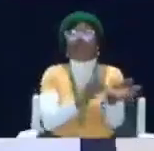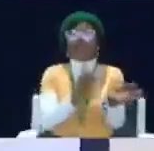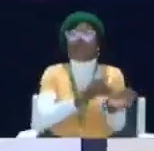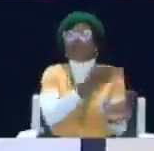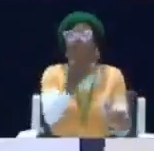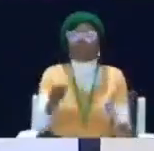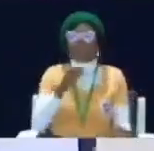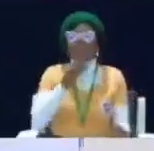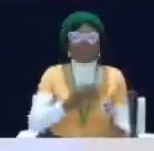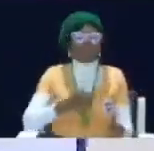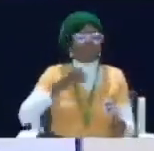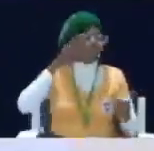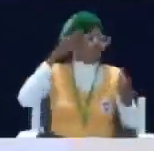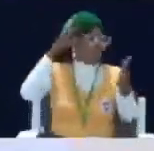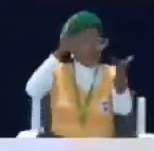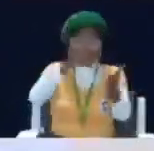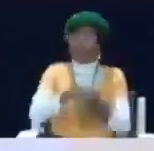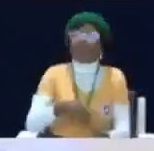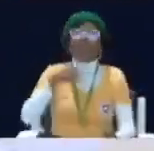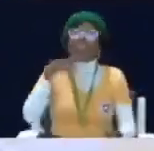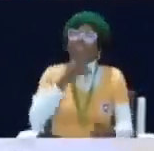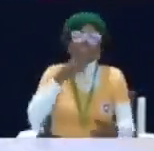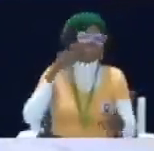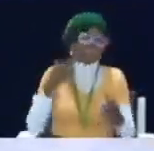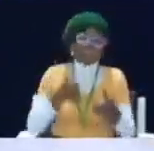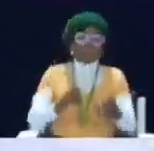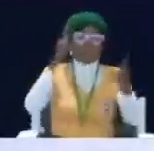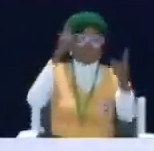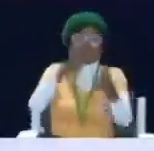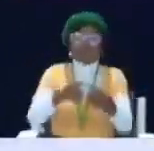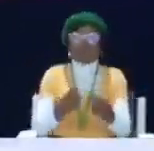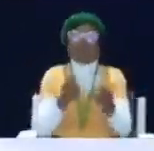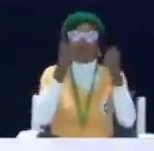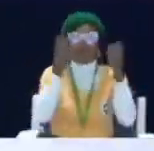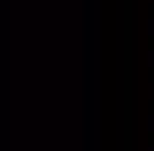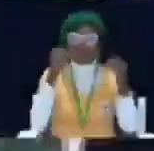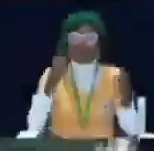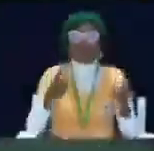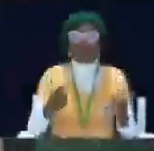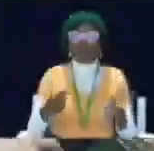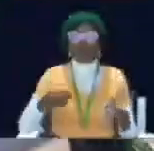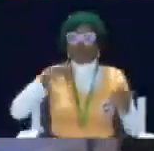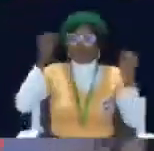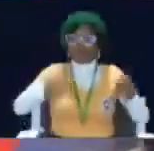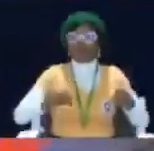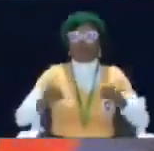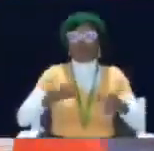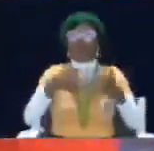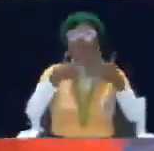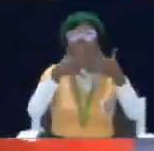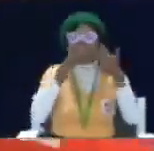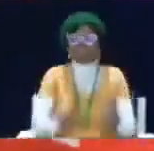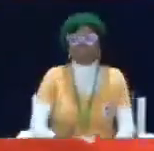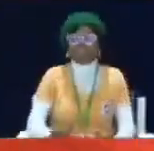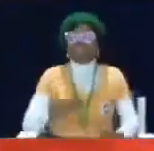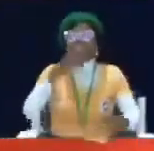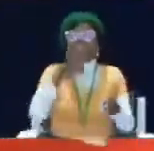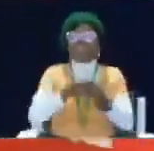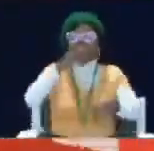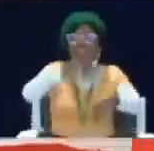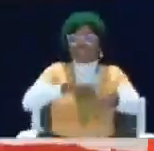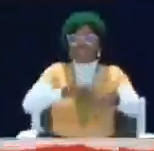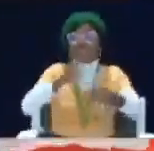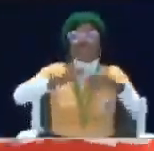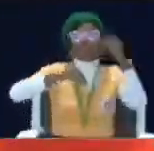in your future. Bakers, we can do this. Engineers, it's time to build